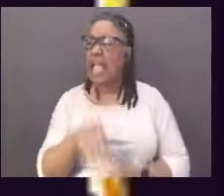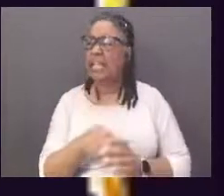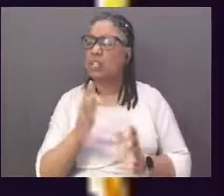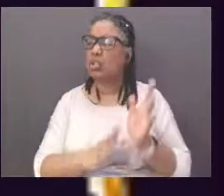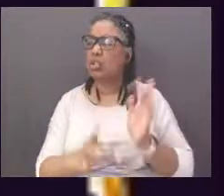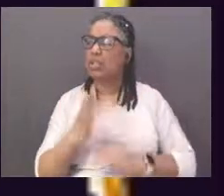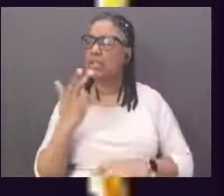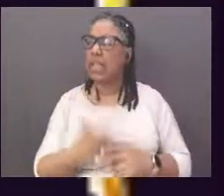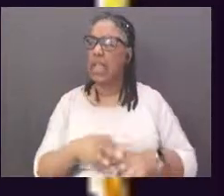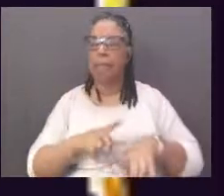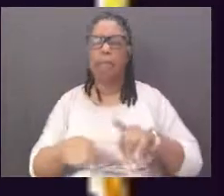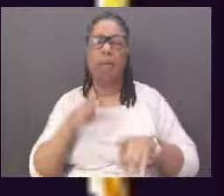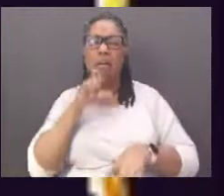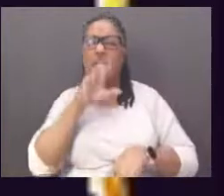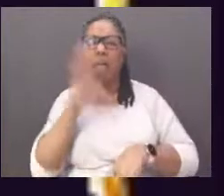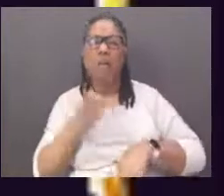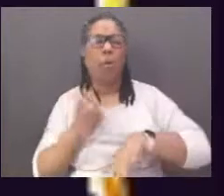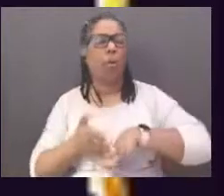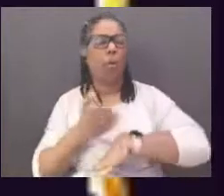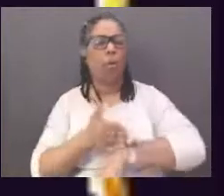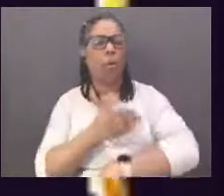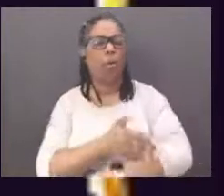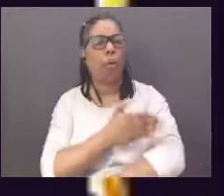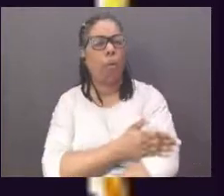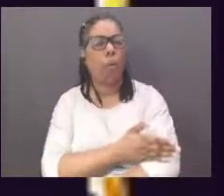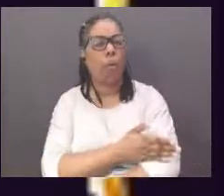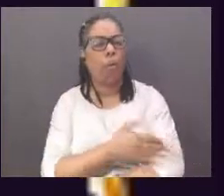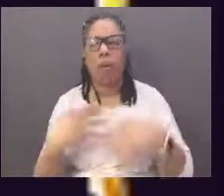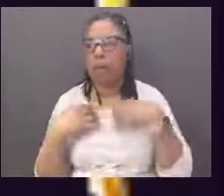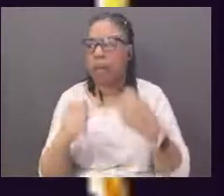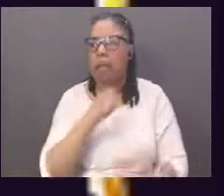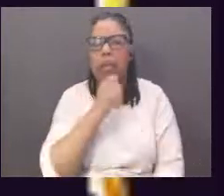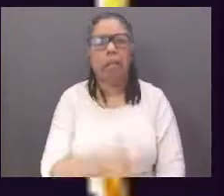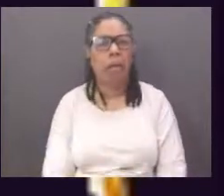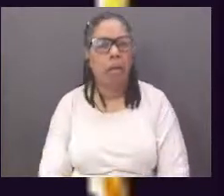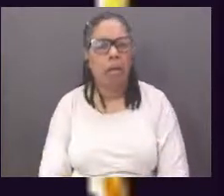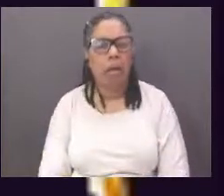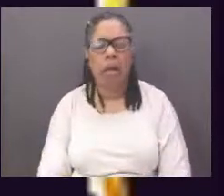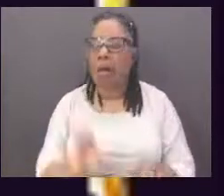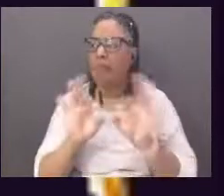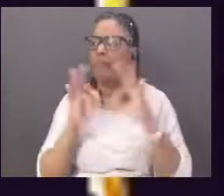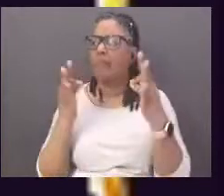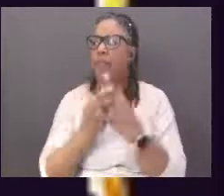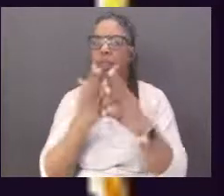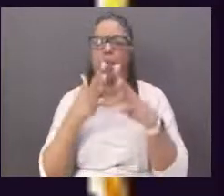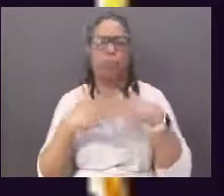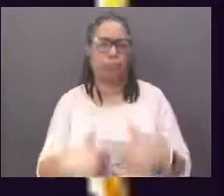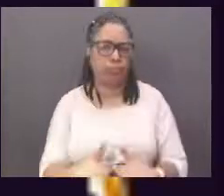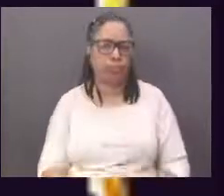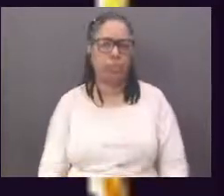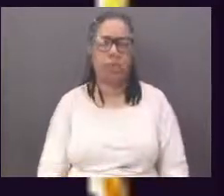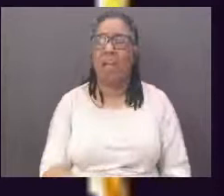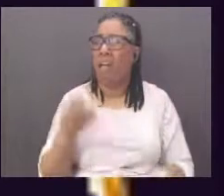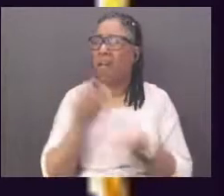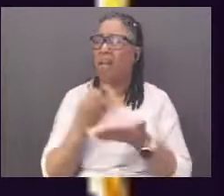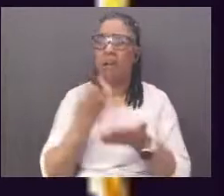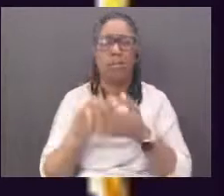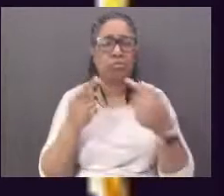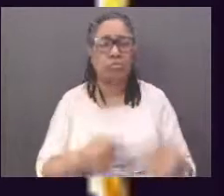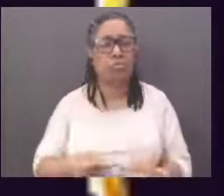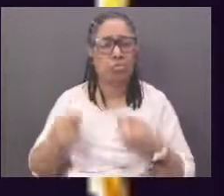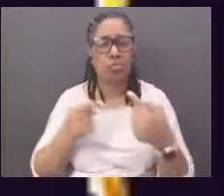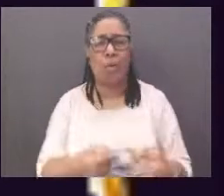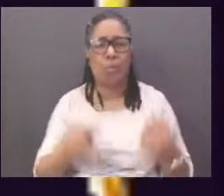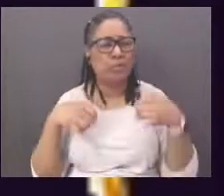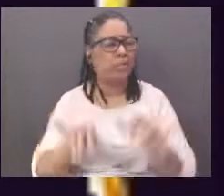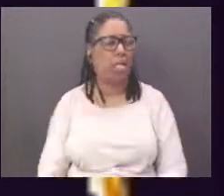better? There's no healing. Families still fall apart, financial struggles still consume them,